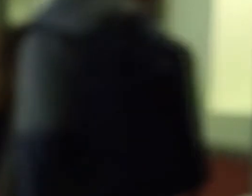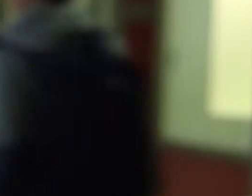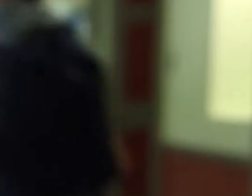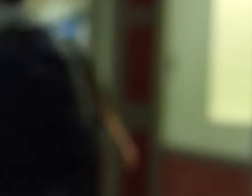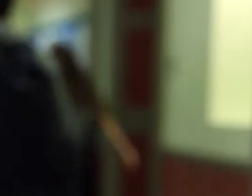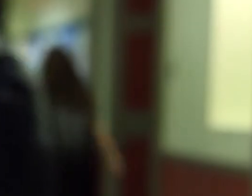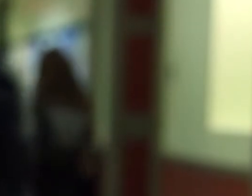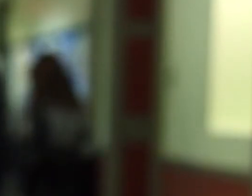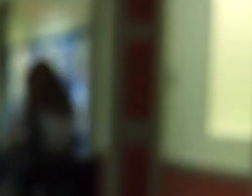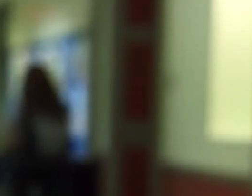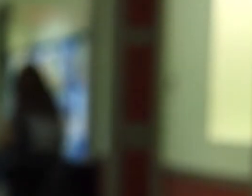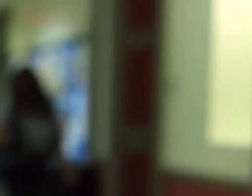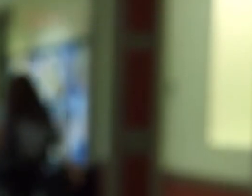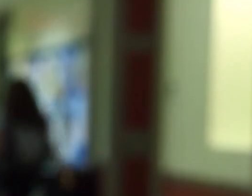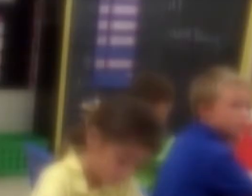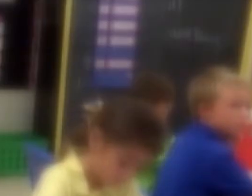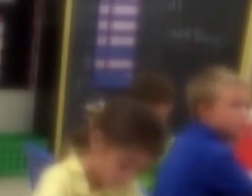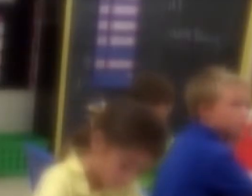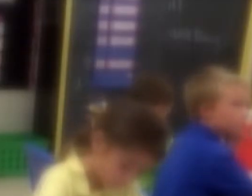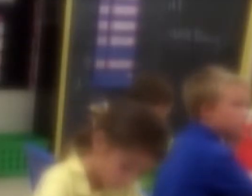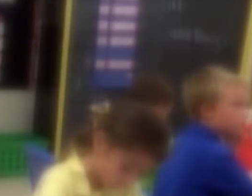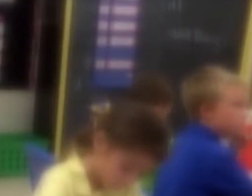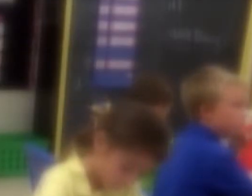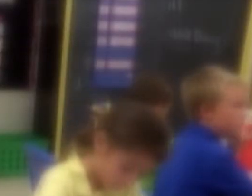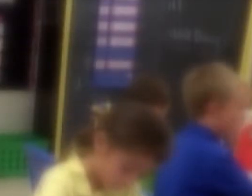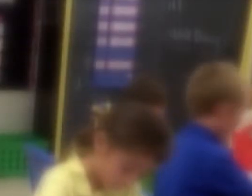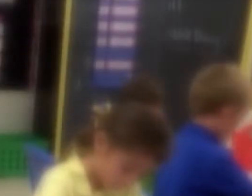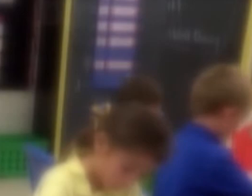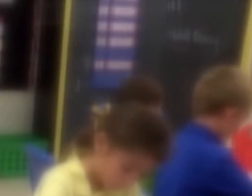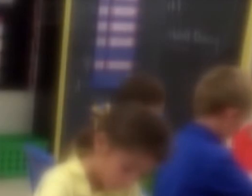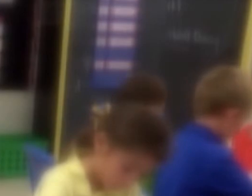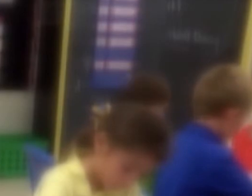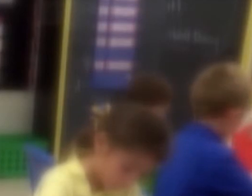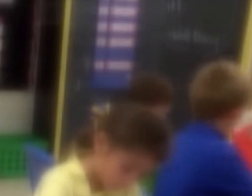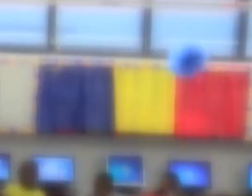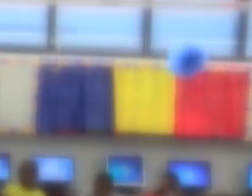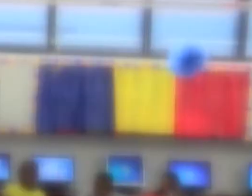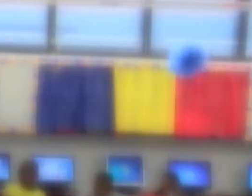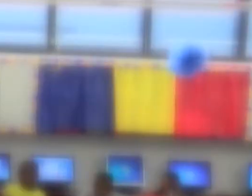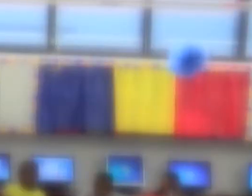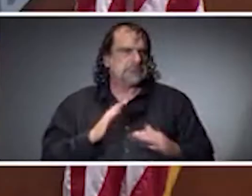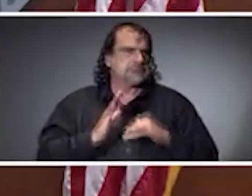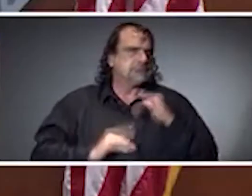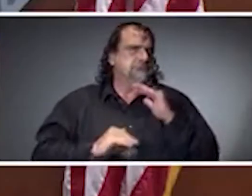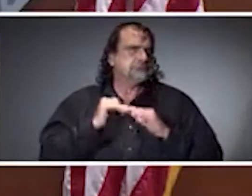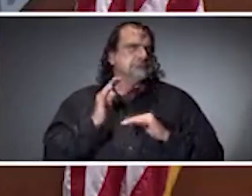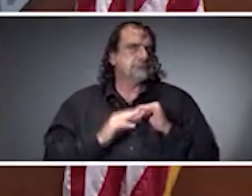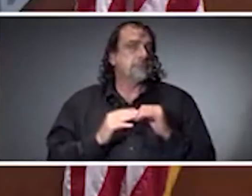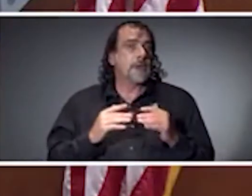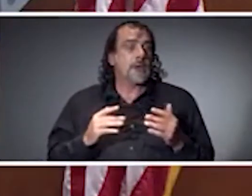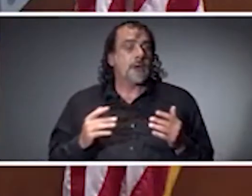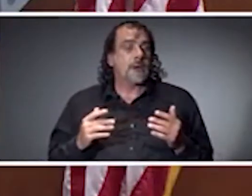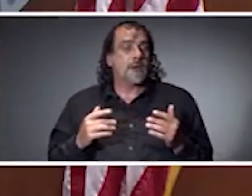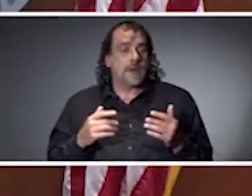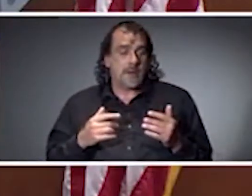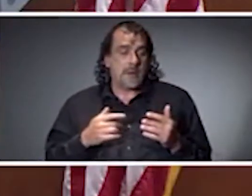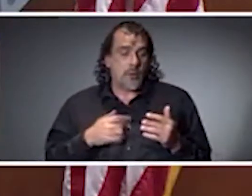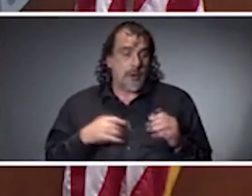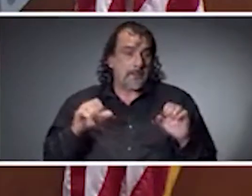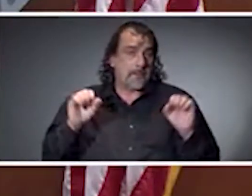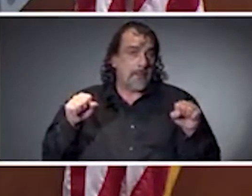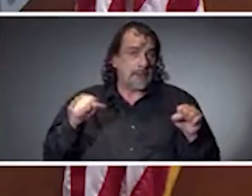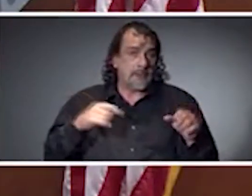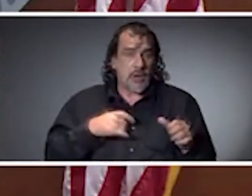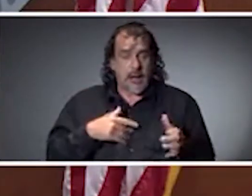districts. He says virtual learning will be a key component for schools across the state. Whenever possible, I will allow local